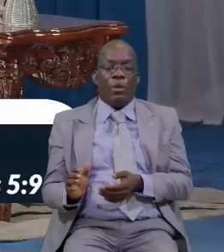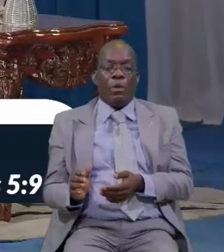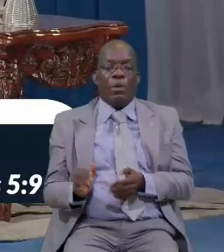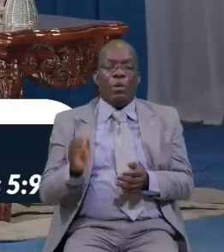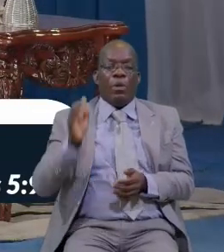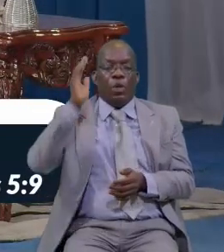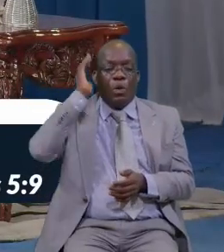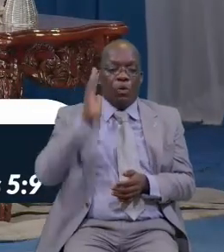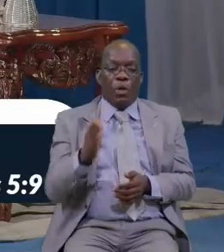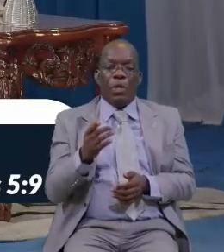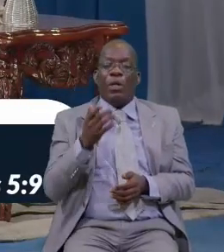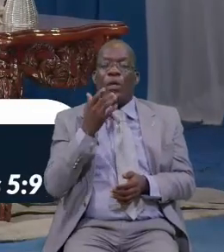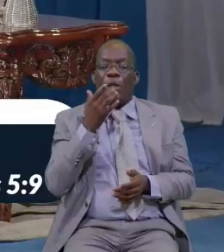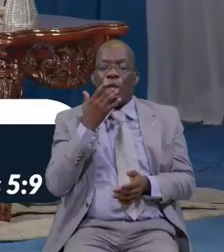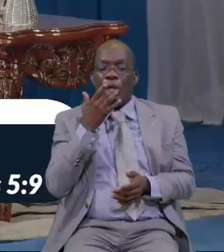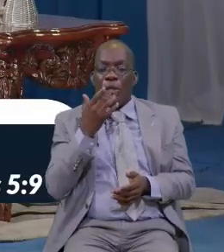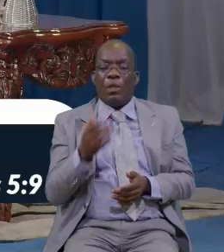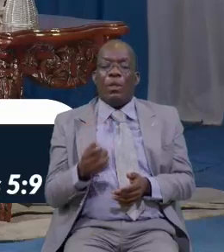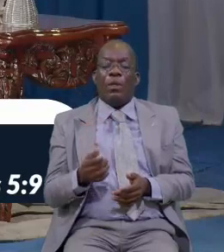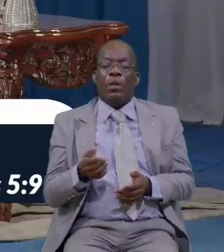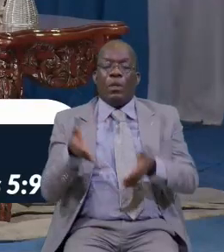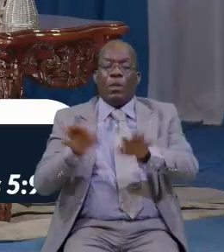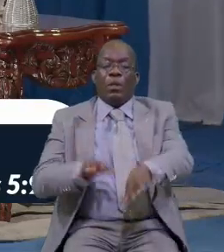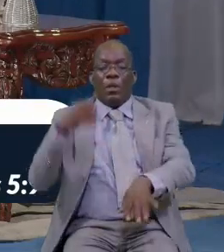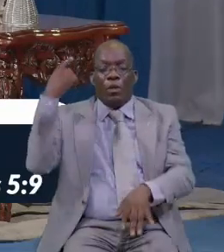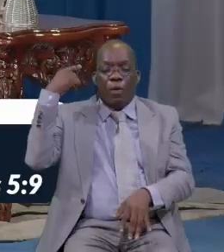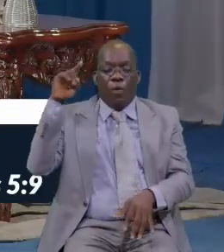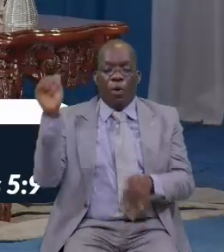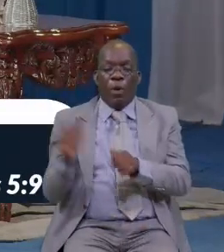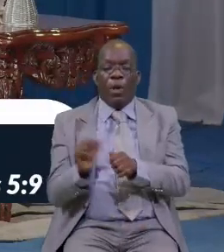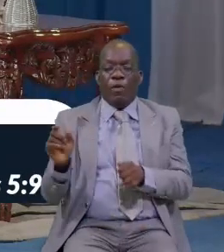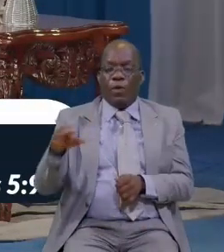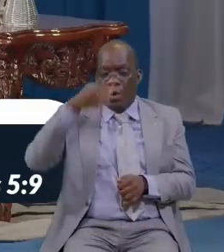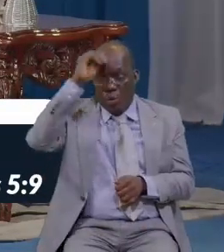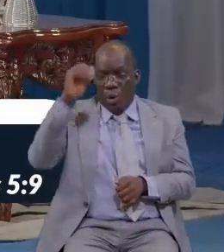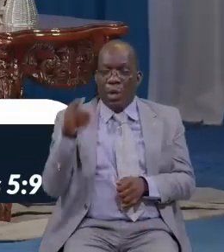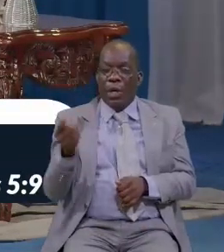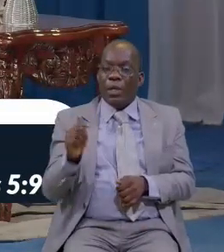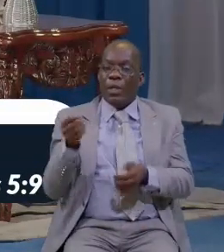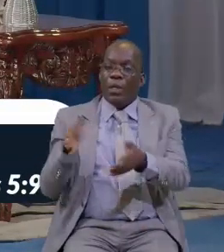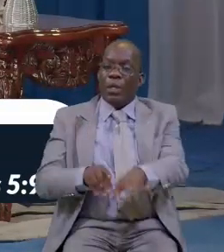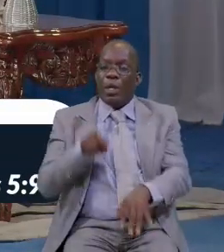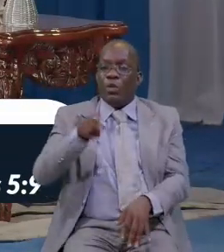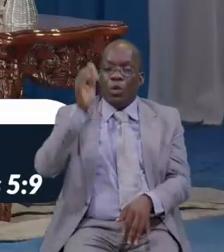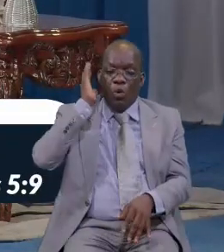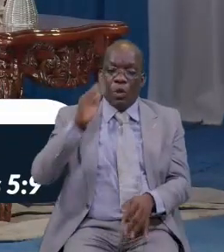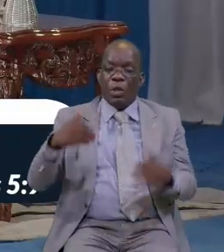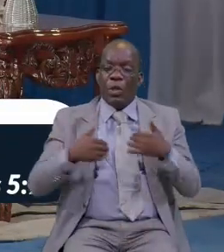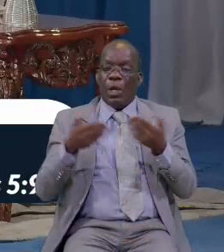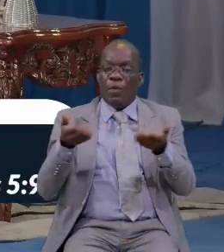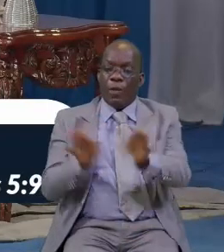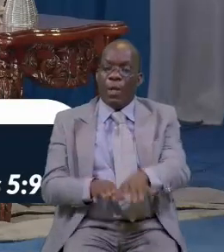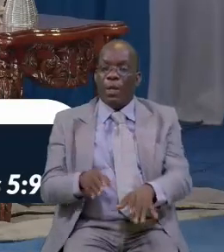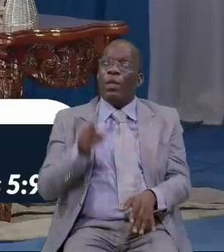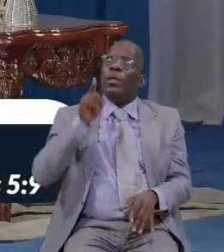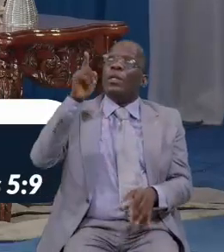taste death for every man. The death you should have died, he has tasted death for you. And